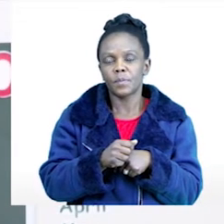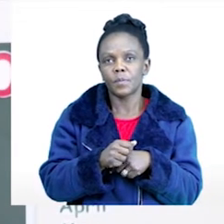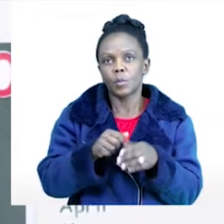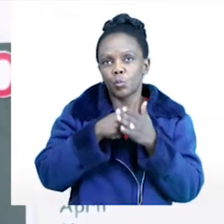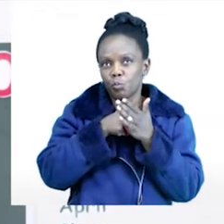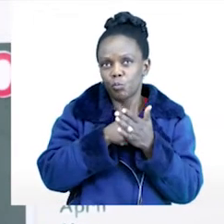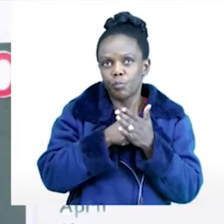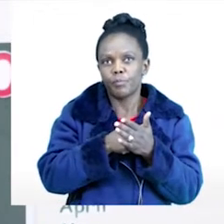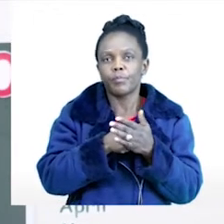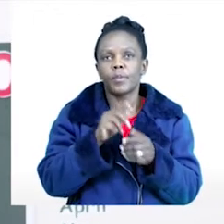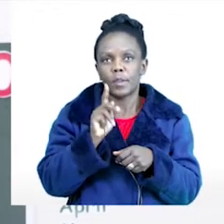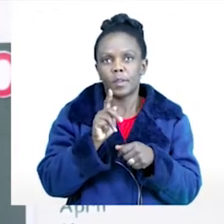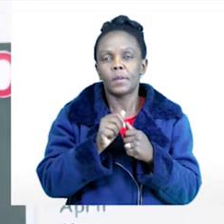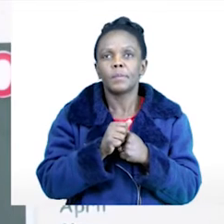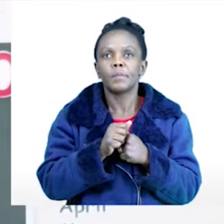the board.